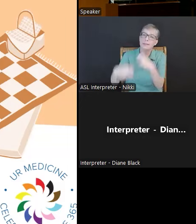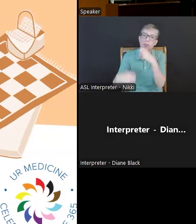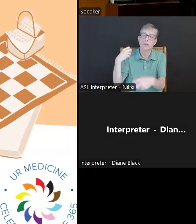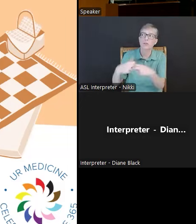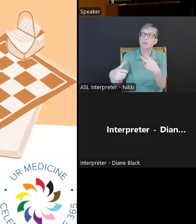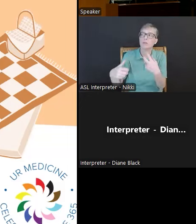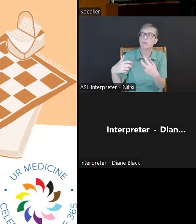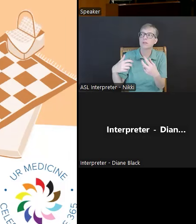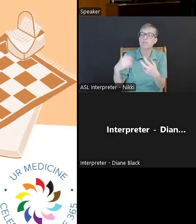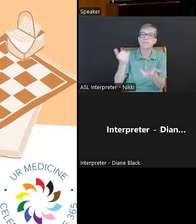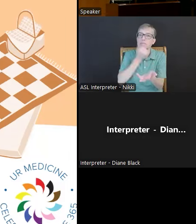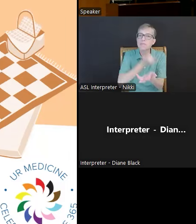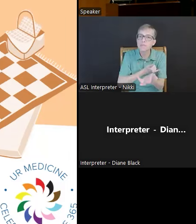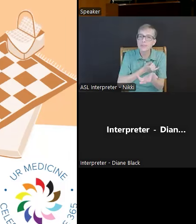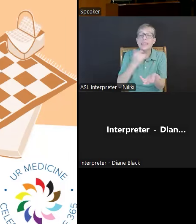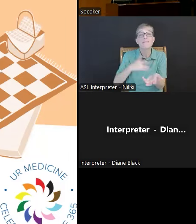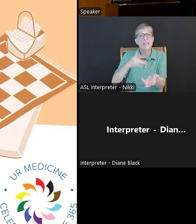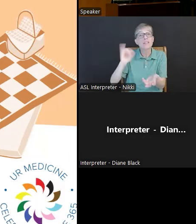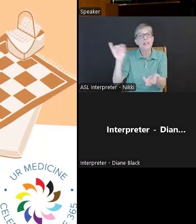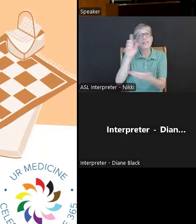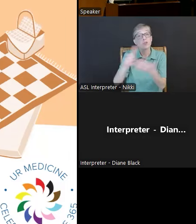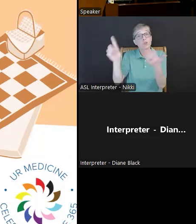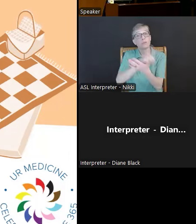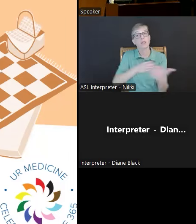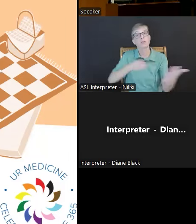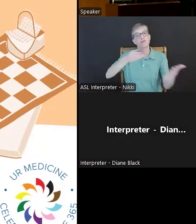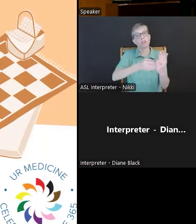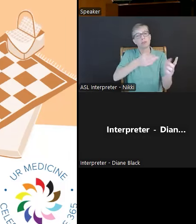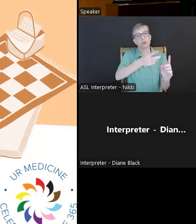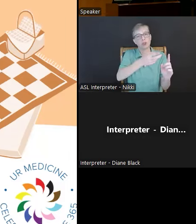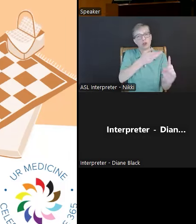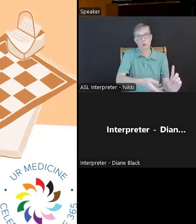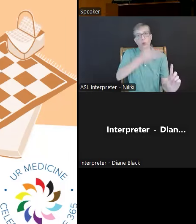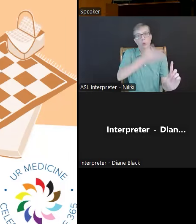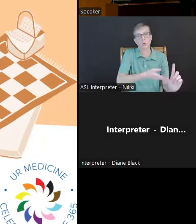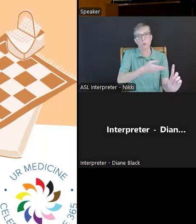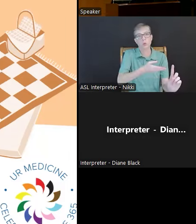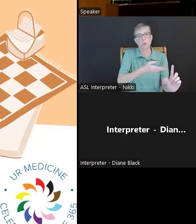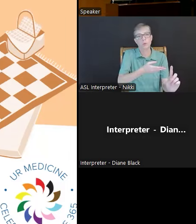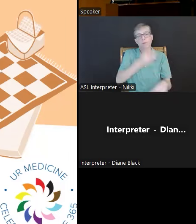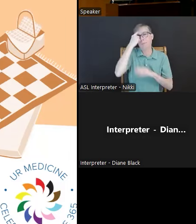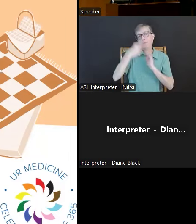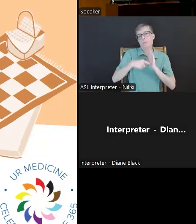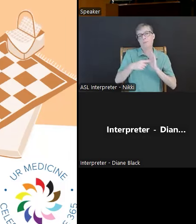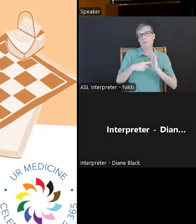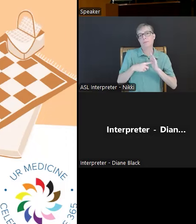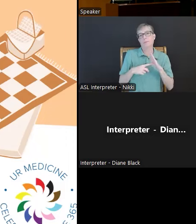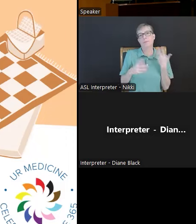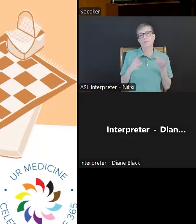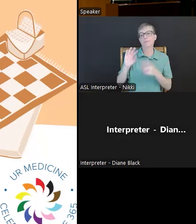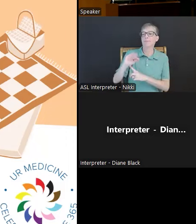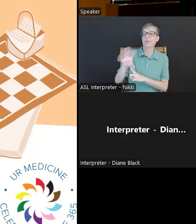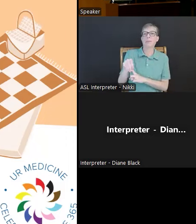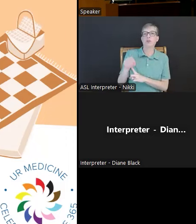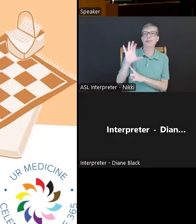you're being discriminated against, you know? And so to put this in context, when we order imaging like CT scans and whatnot,